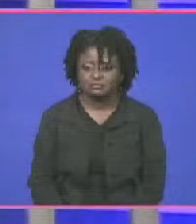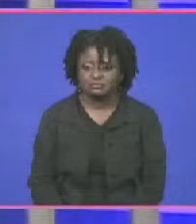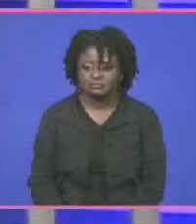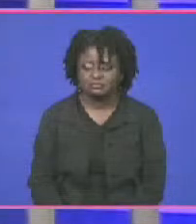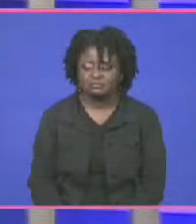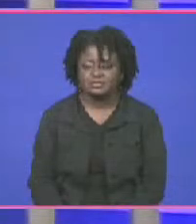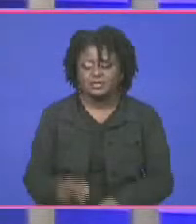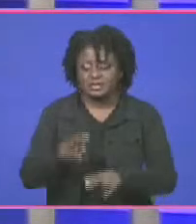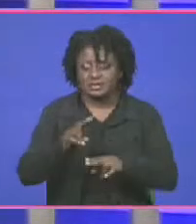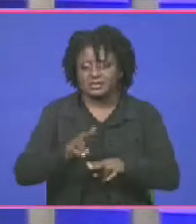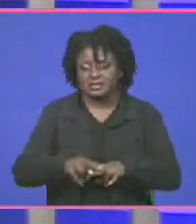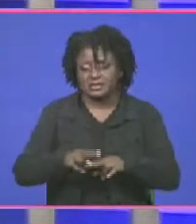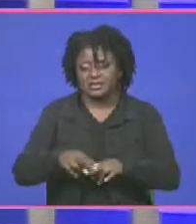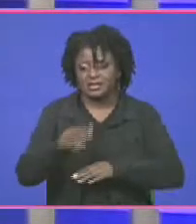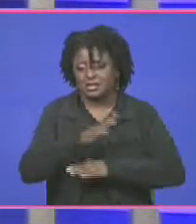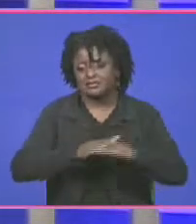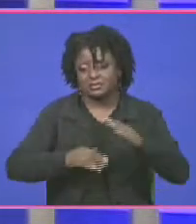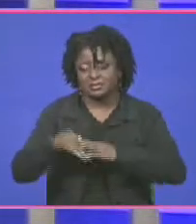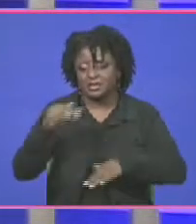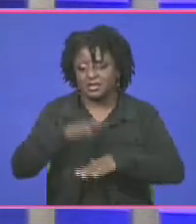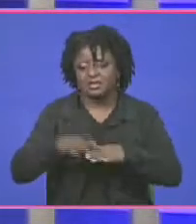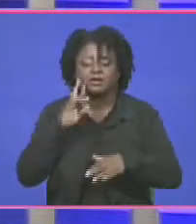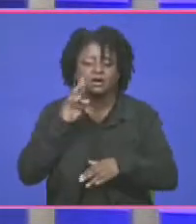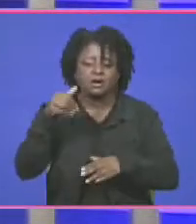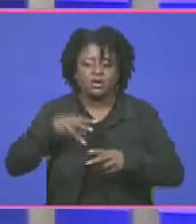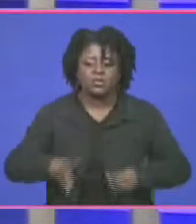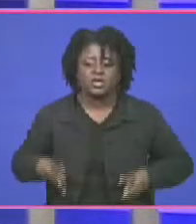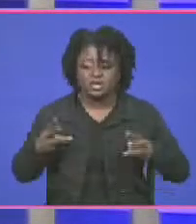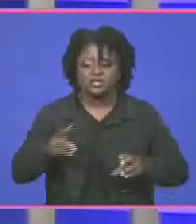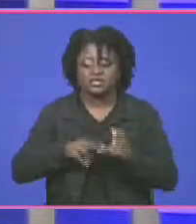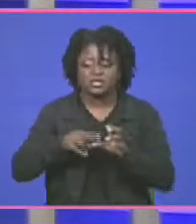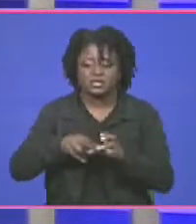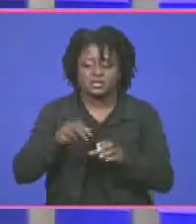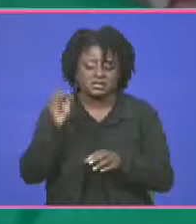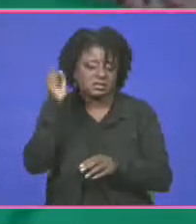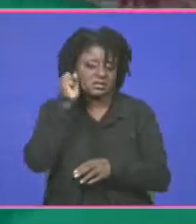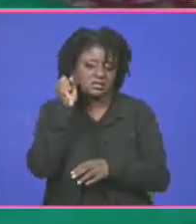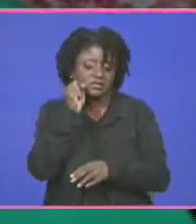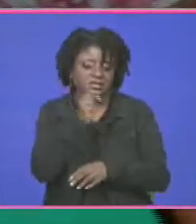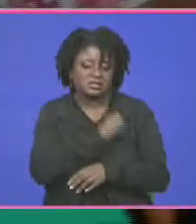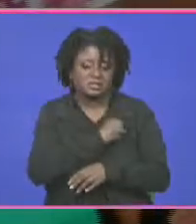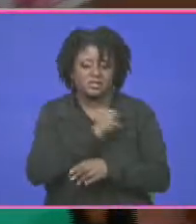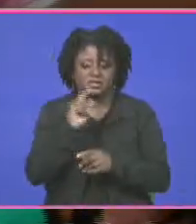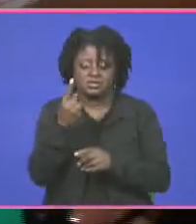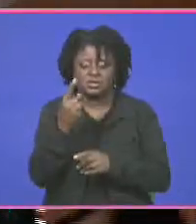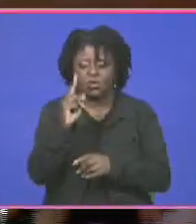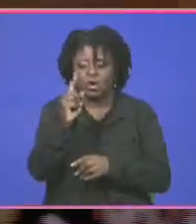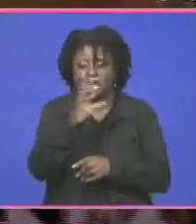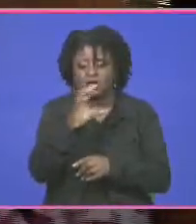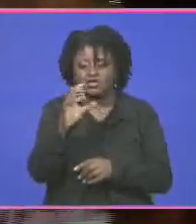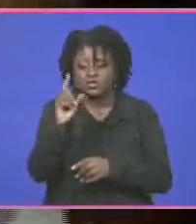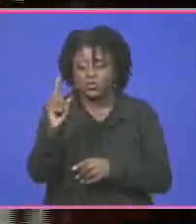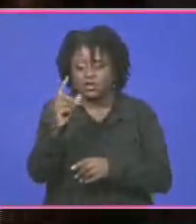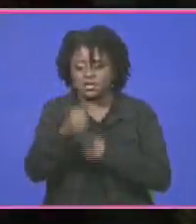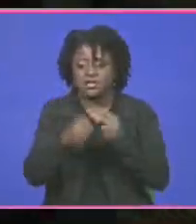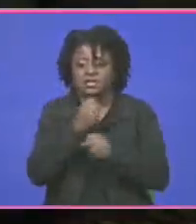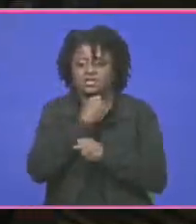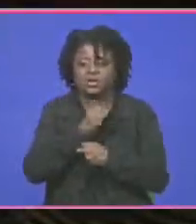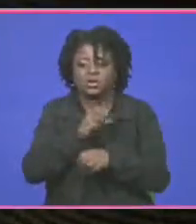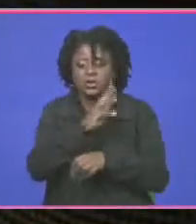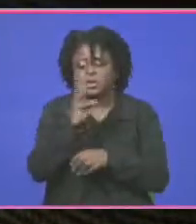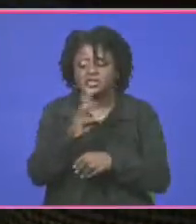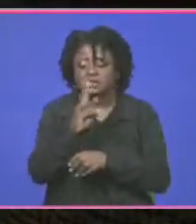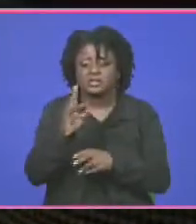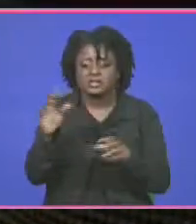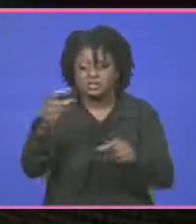Sitting comfortably in her wheelchair, Cecilia Smith turned 101 years old Wednesday, surrounded by her family. The country's newest